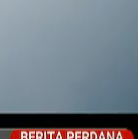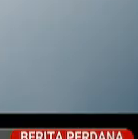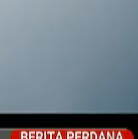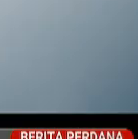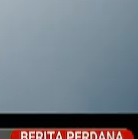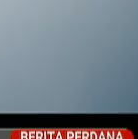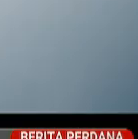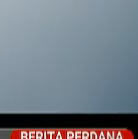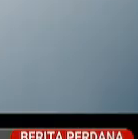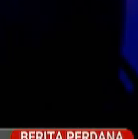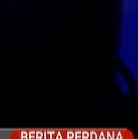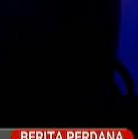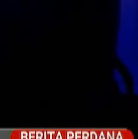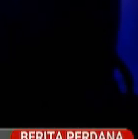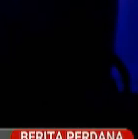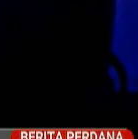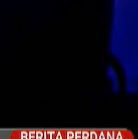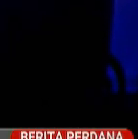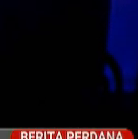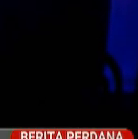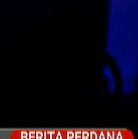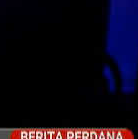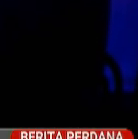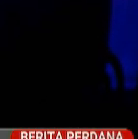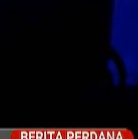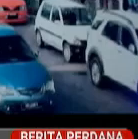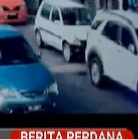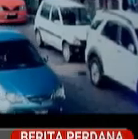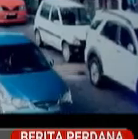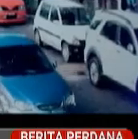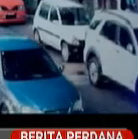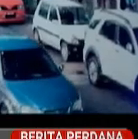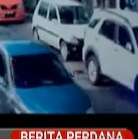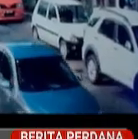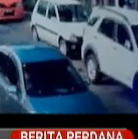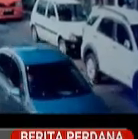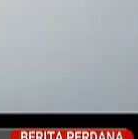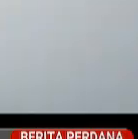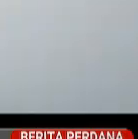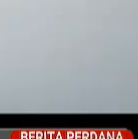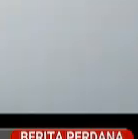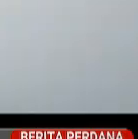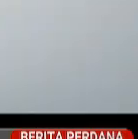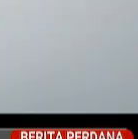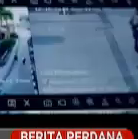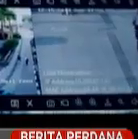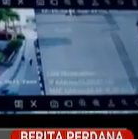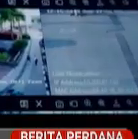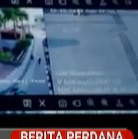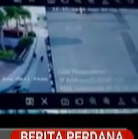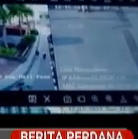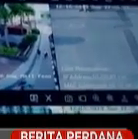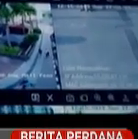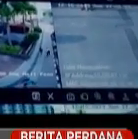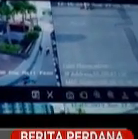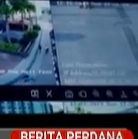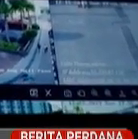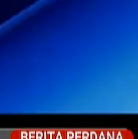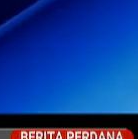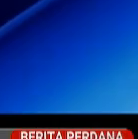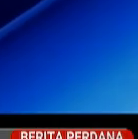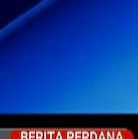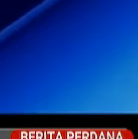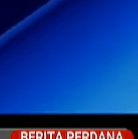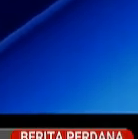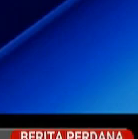Real-time high-definition security systems are now live in areas within Langkawi, Subang Jaya, Petaling Jaya and